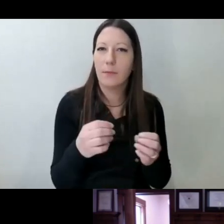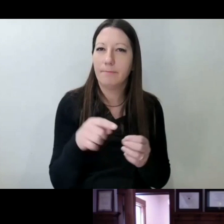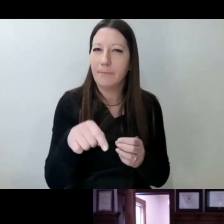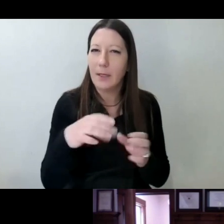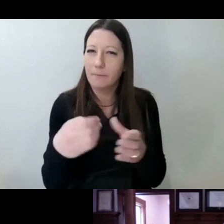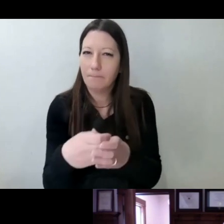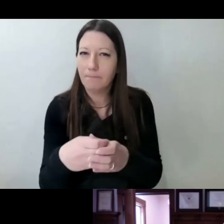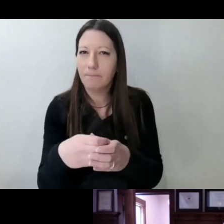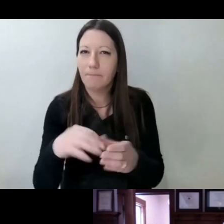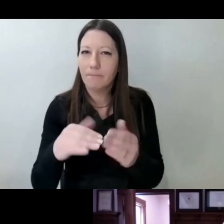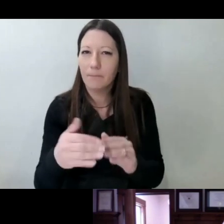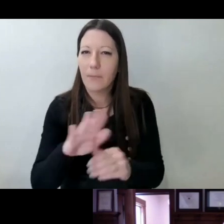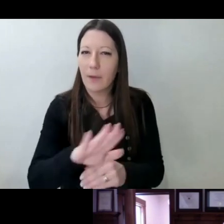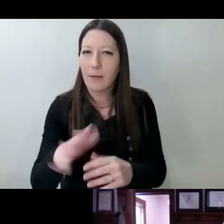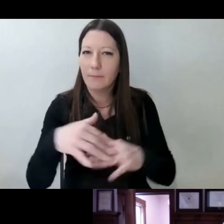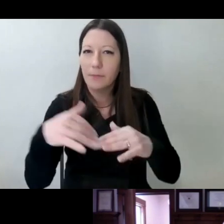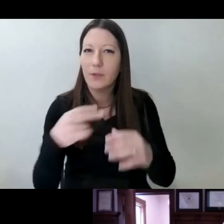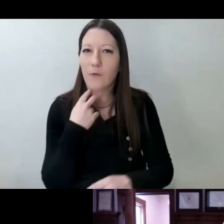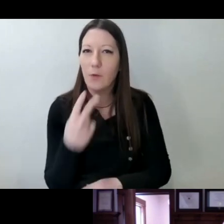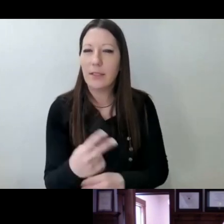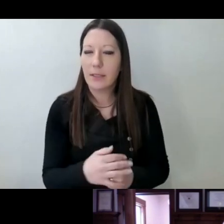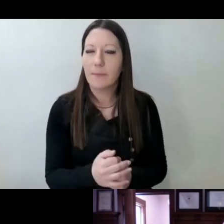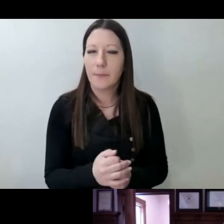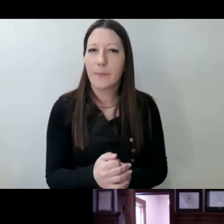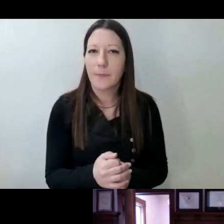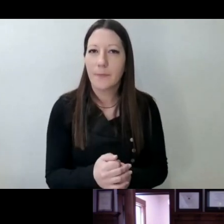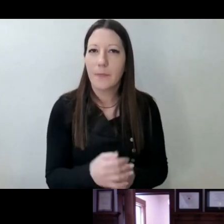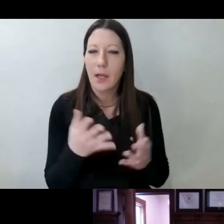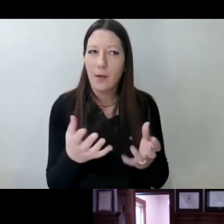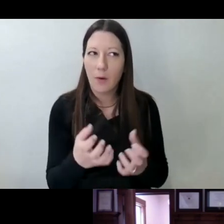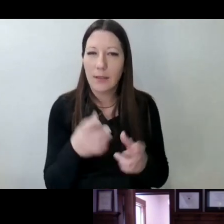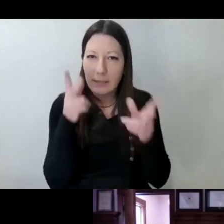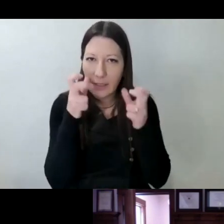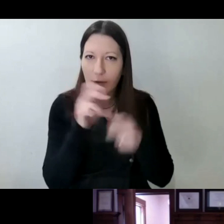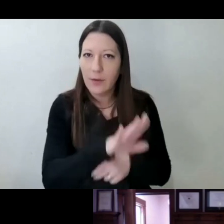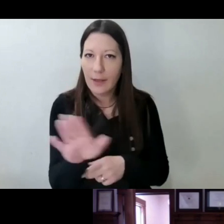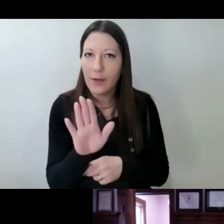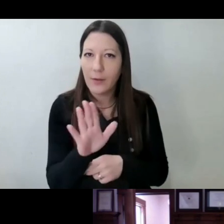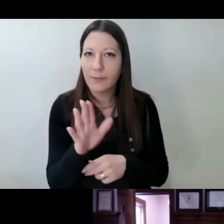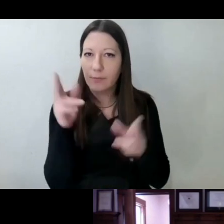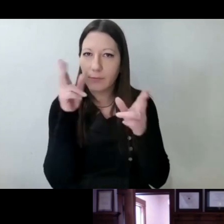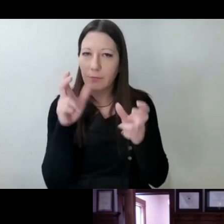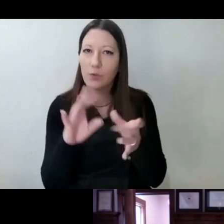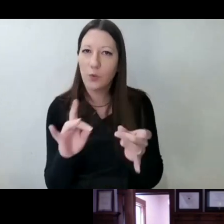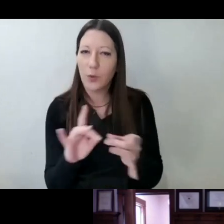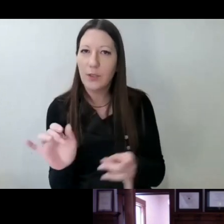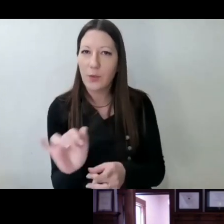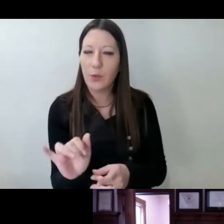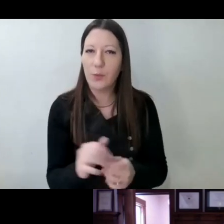voices and ensure that there's a variety of stories being told about not only the landscape, but the people that are impacted by